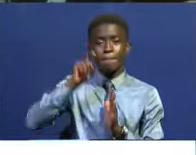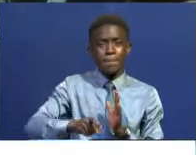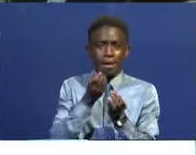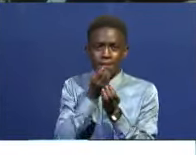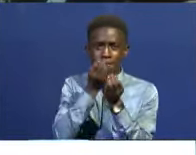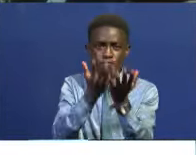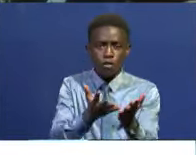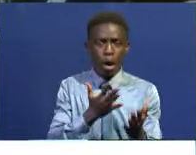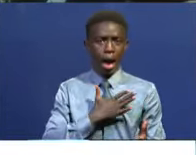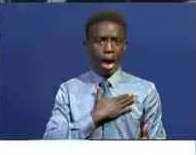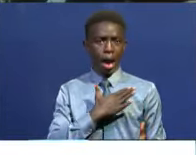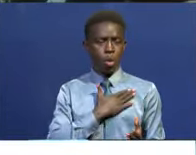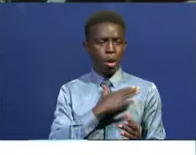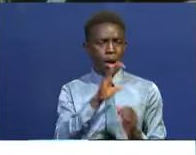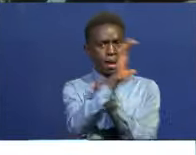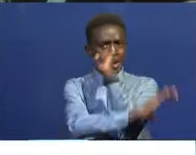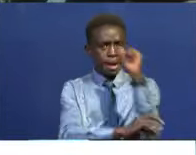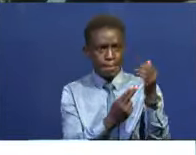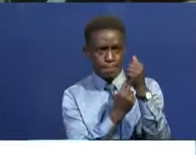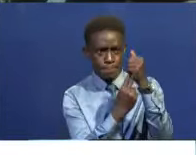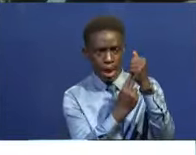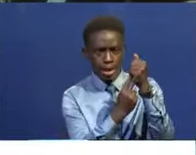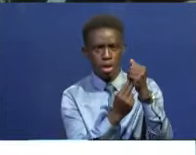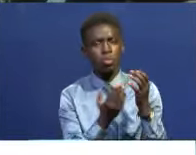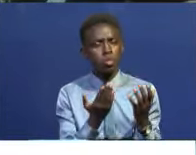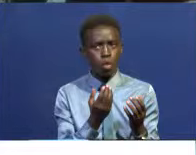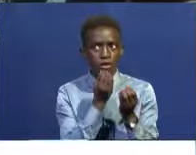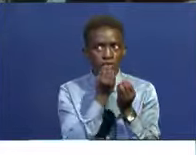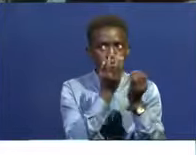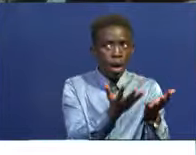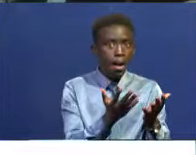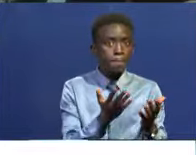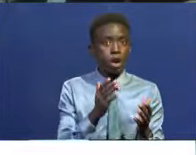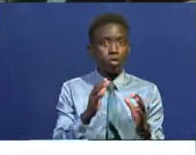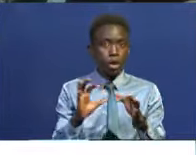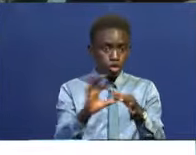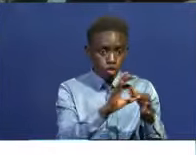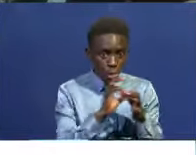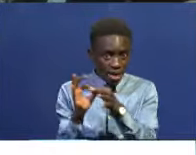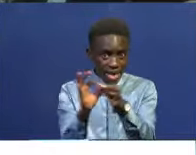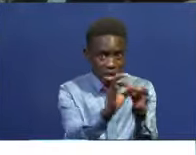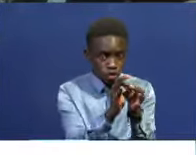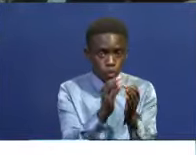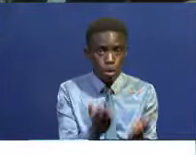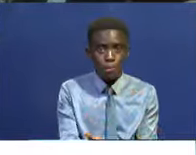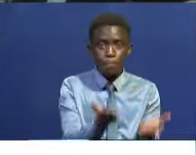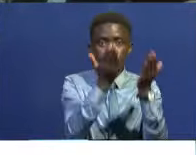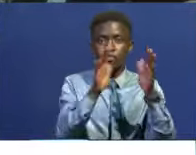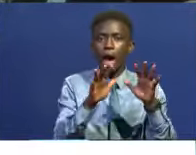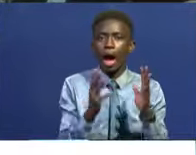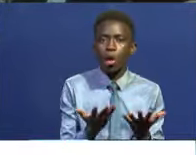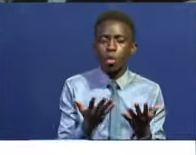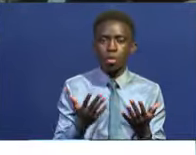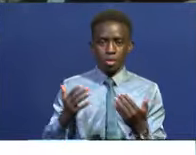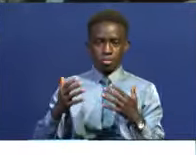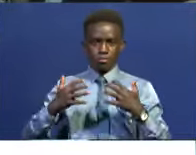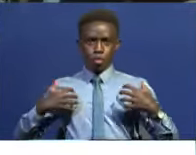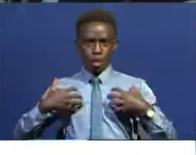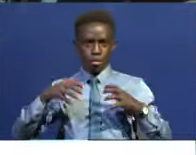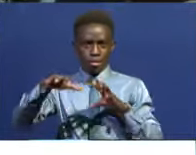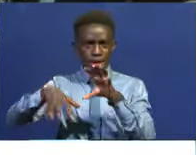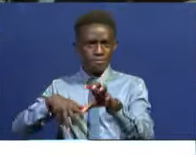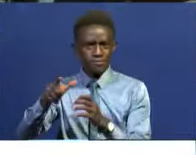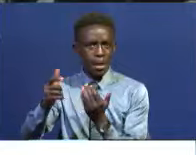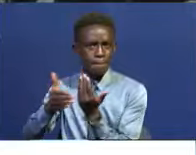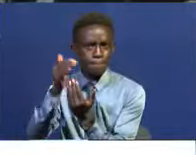our report on how they are going to improve their cooperation in terms of wildlife management and also in terms of